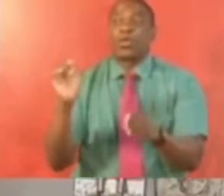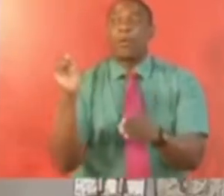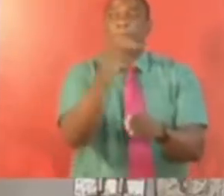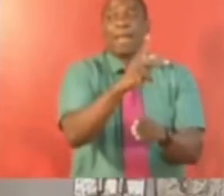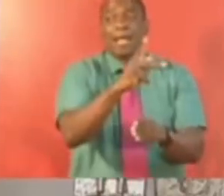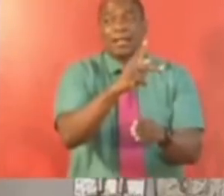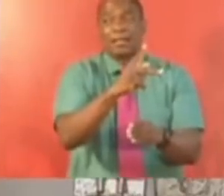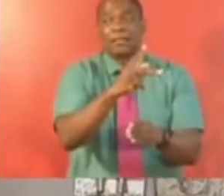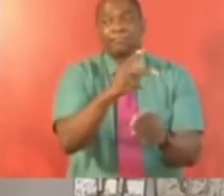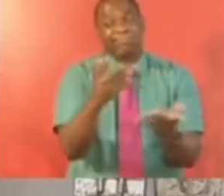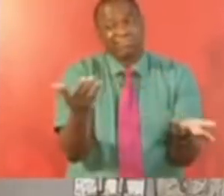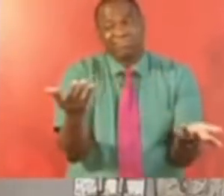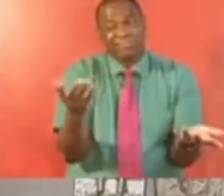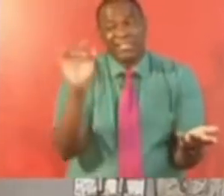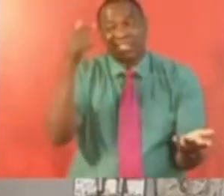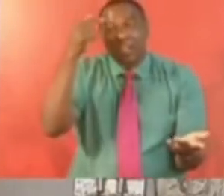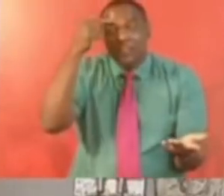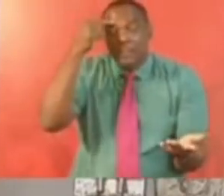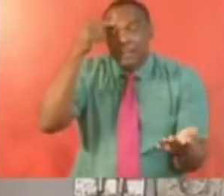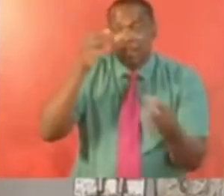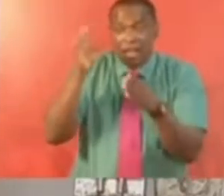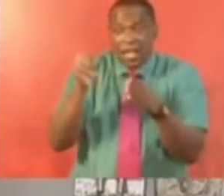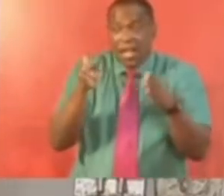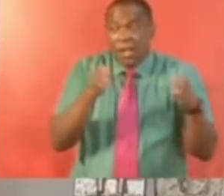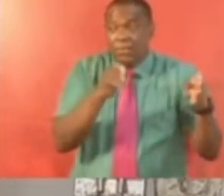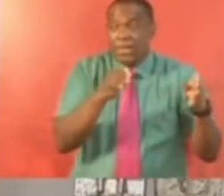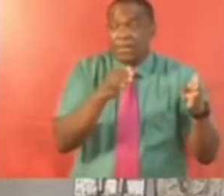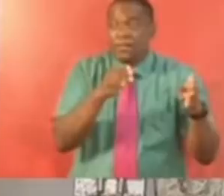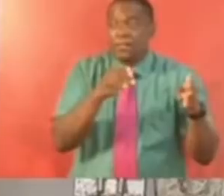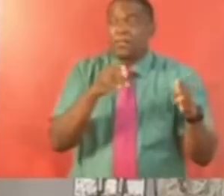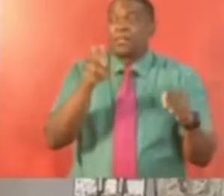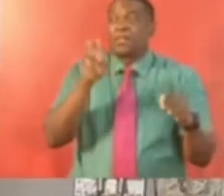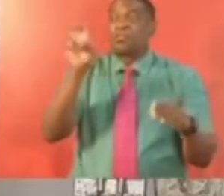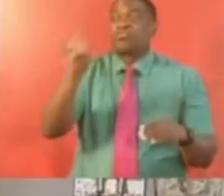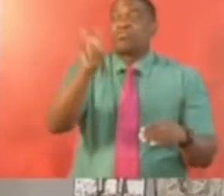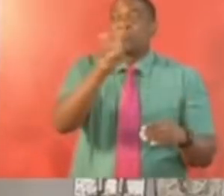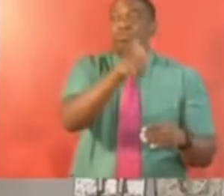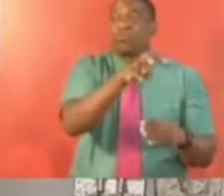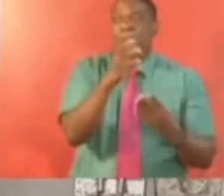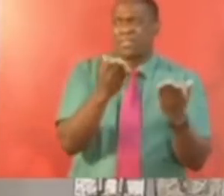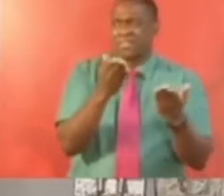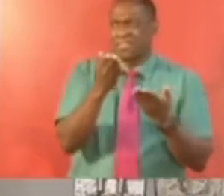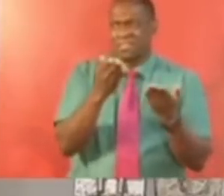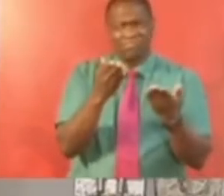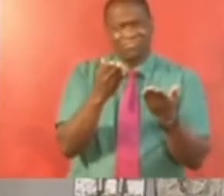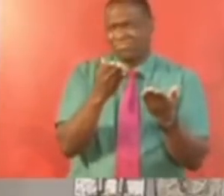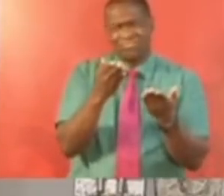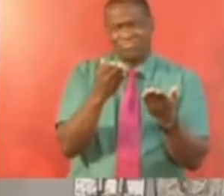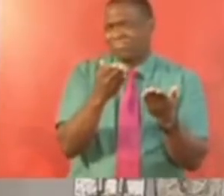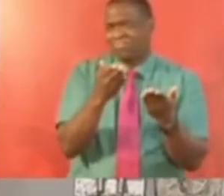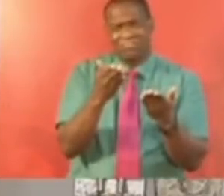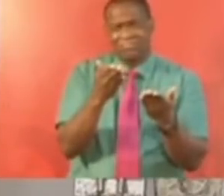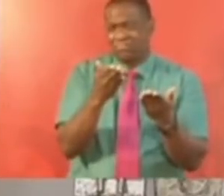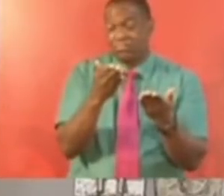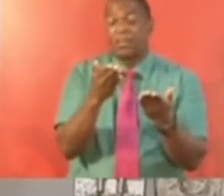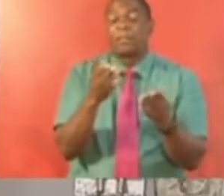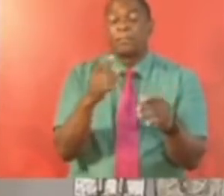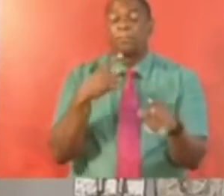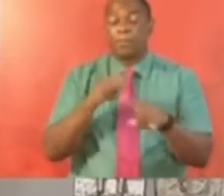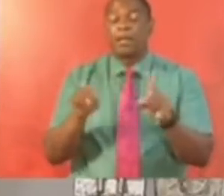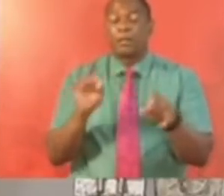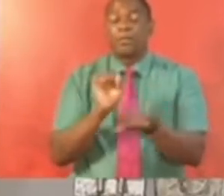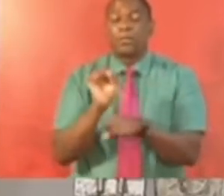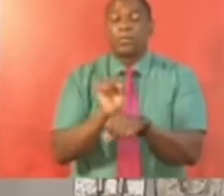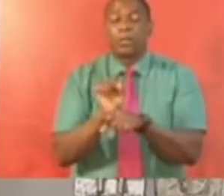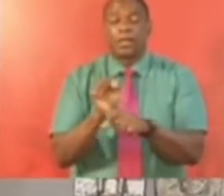travel service where we can get people exactly where they want to go. So what we've been working with at National Security is working with Caribbean